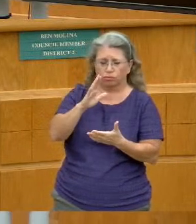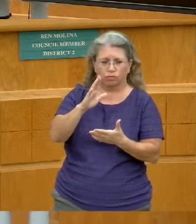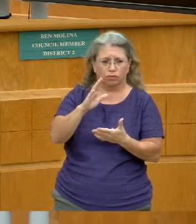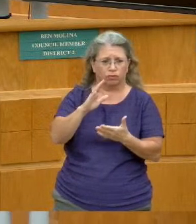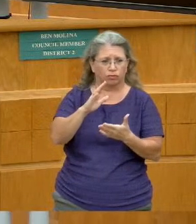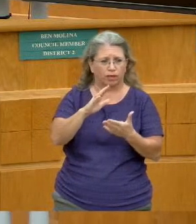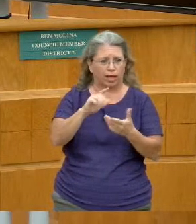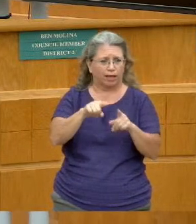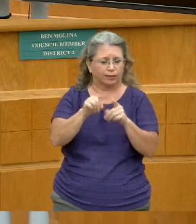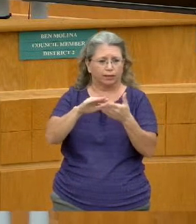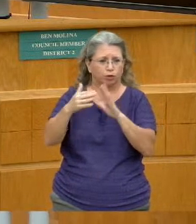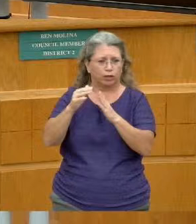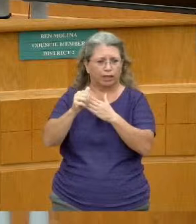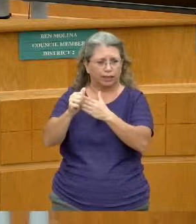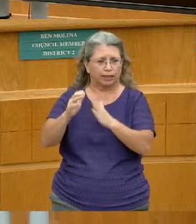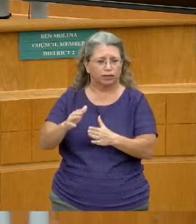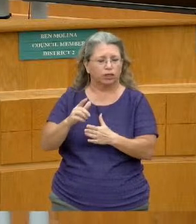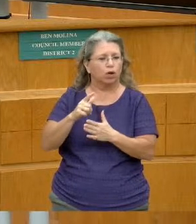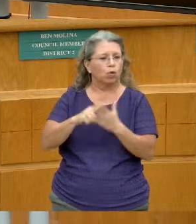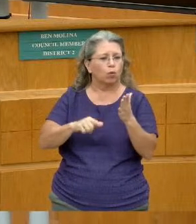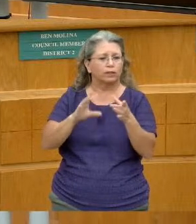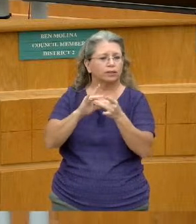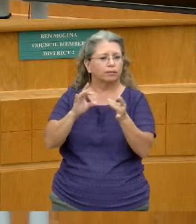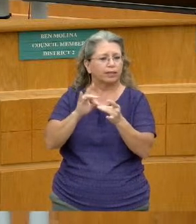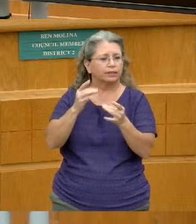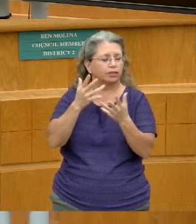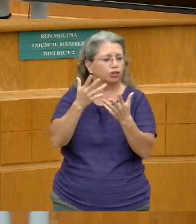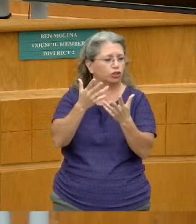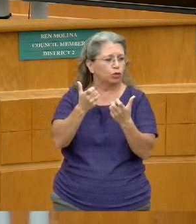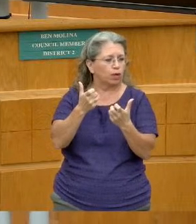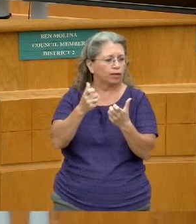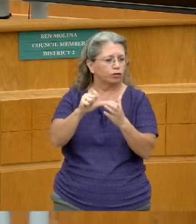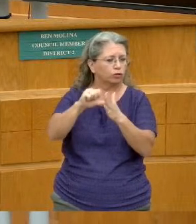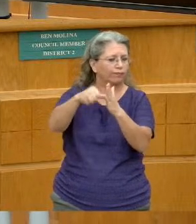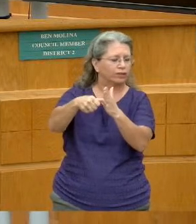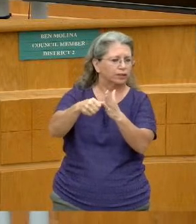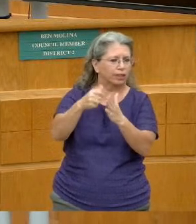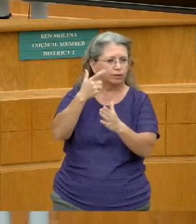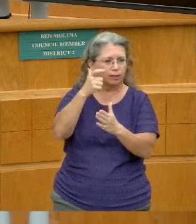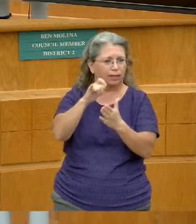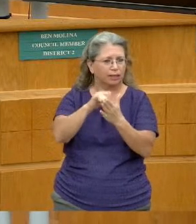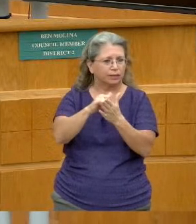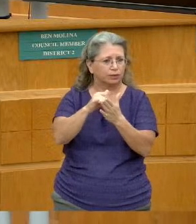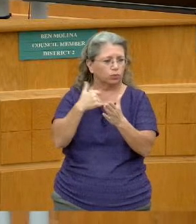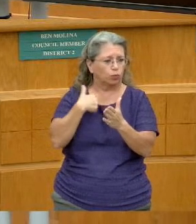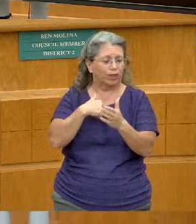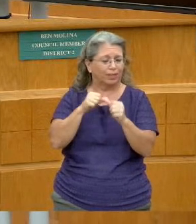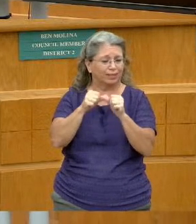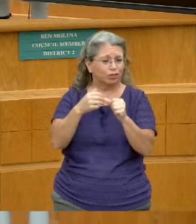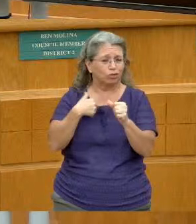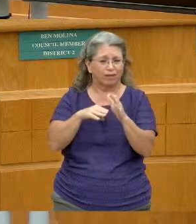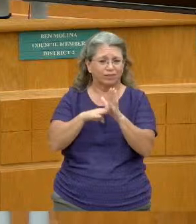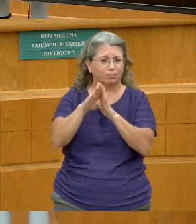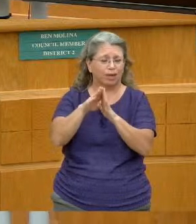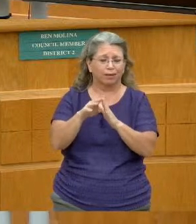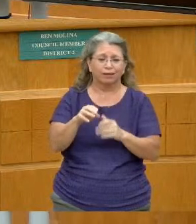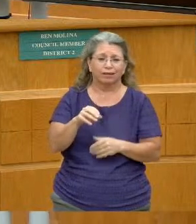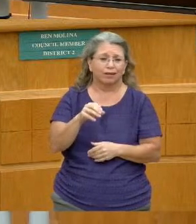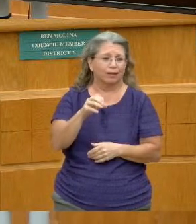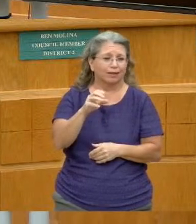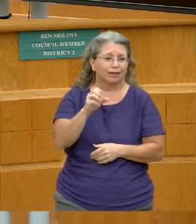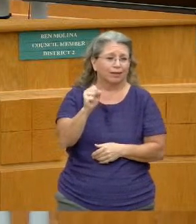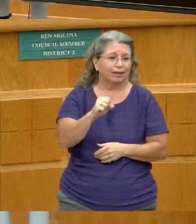mean moving forward? What is the message you guys want to get out since this spike continues to move up? Yeah, the message is the one